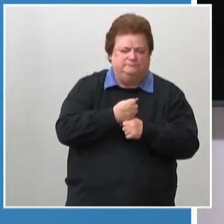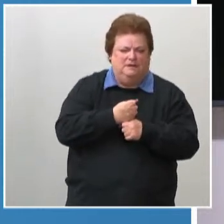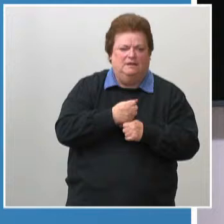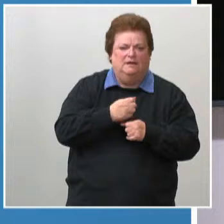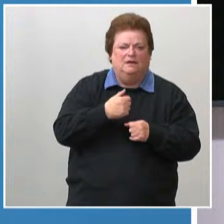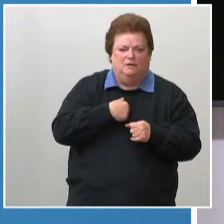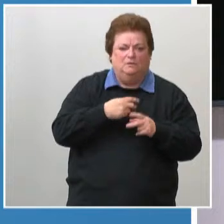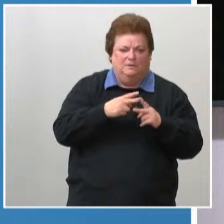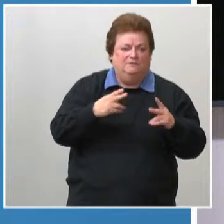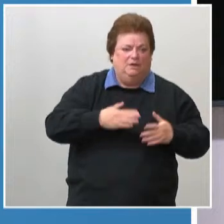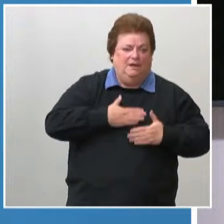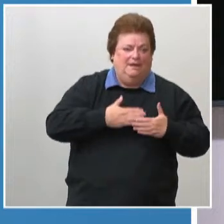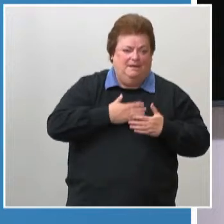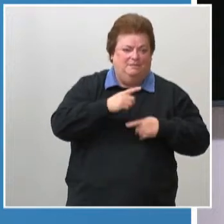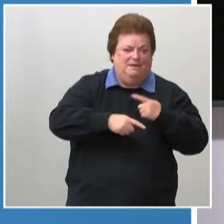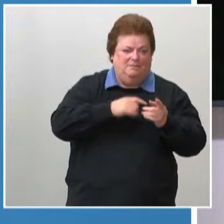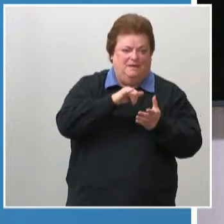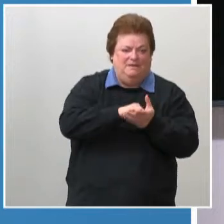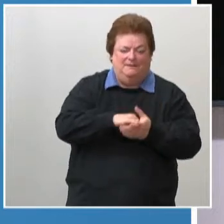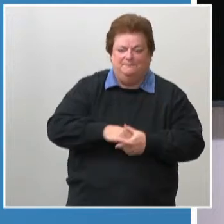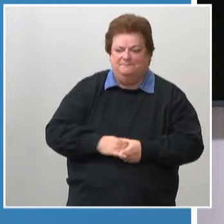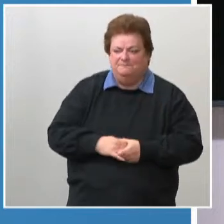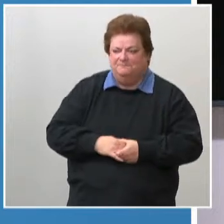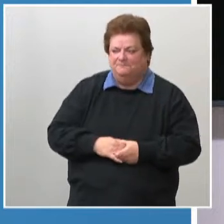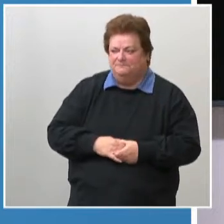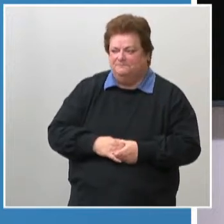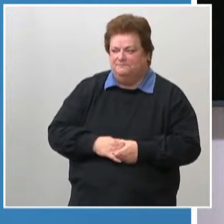which we're very happy about.